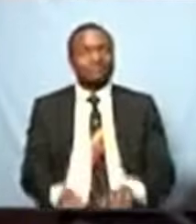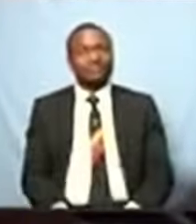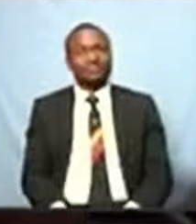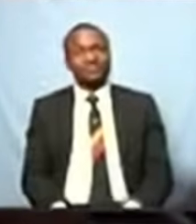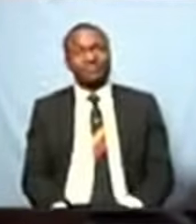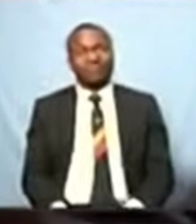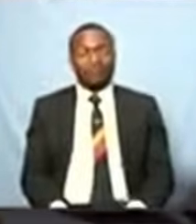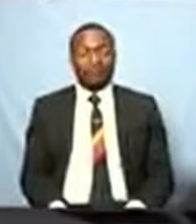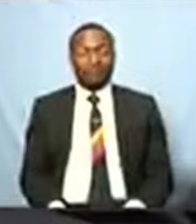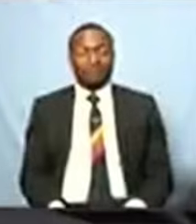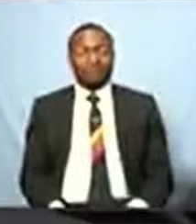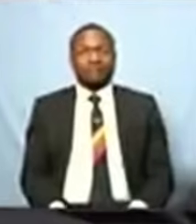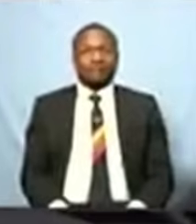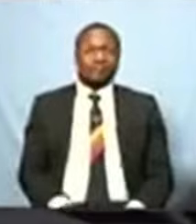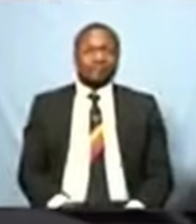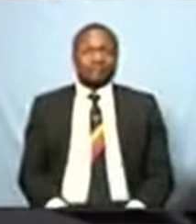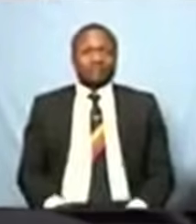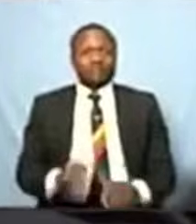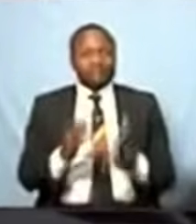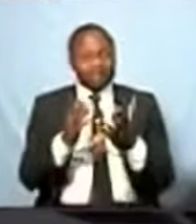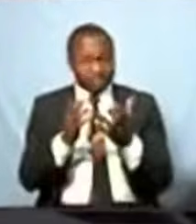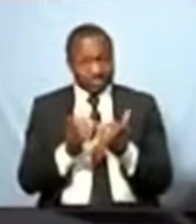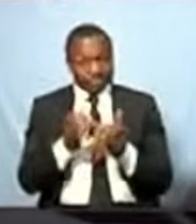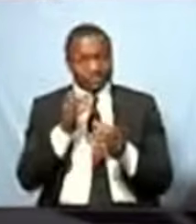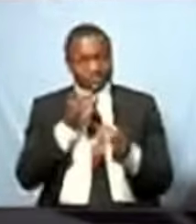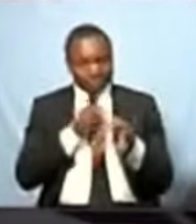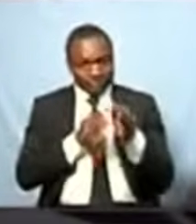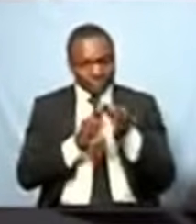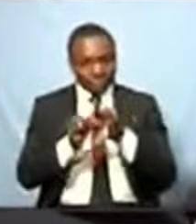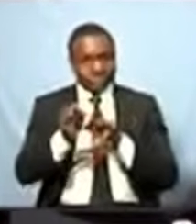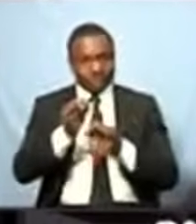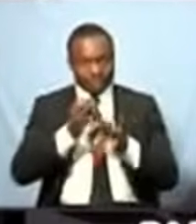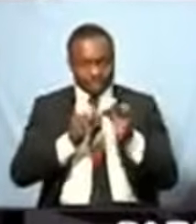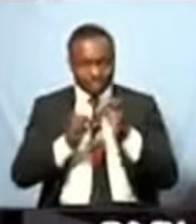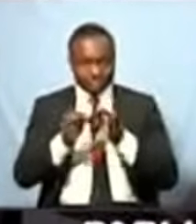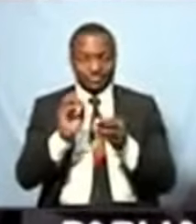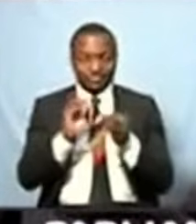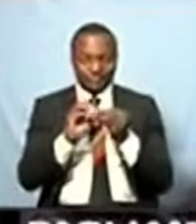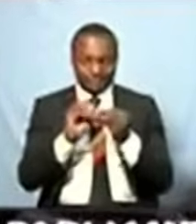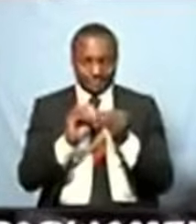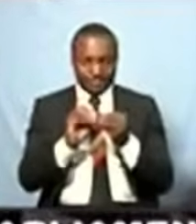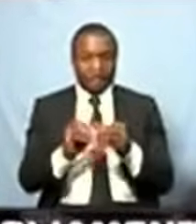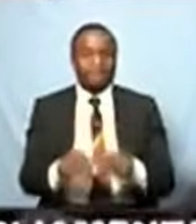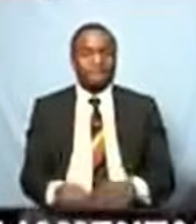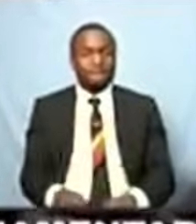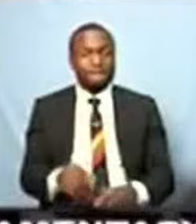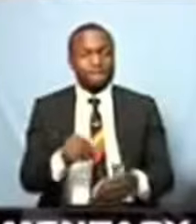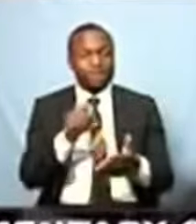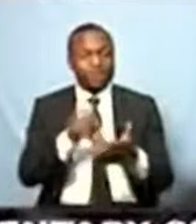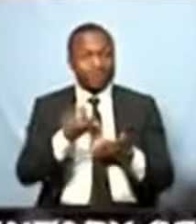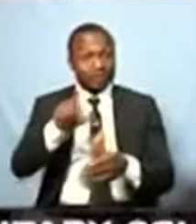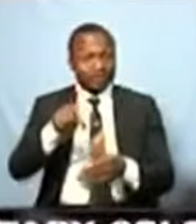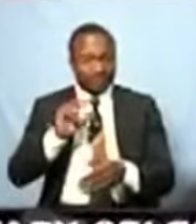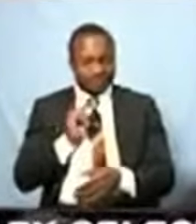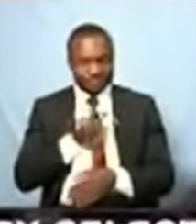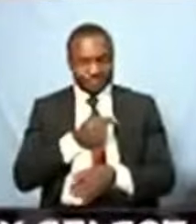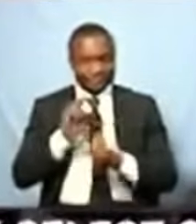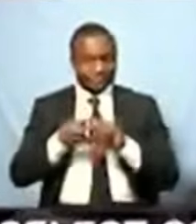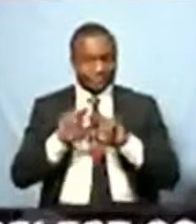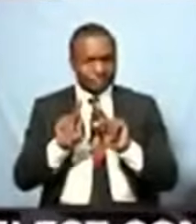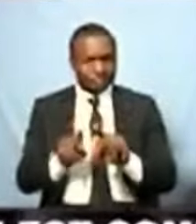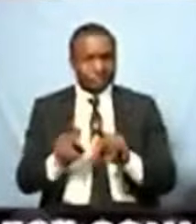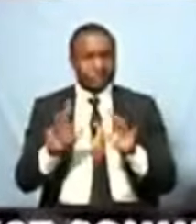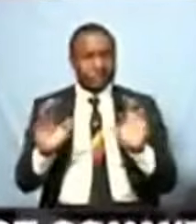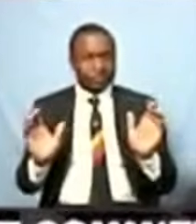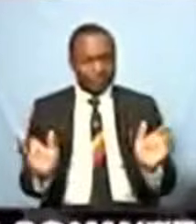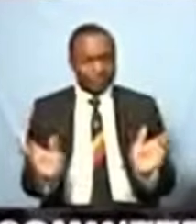is manifold, and I want to itemize the justifications. There is need for us, Chairperson, to promote